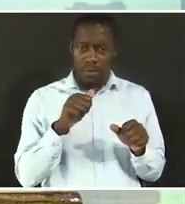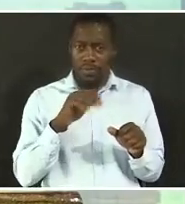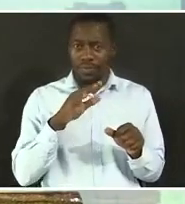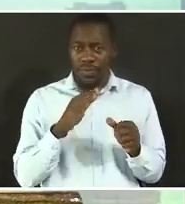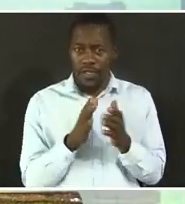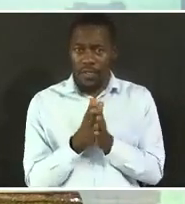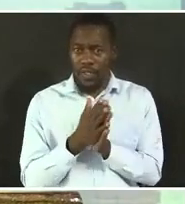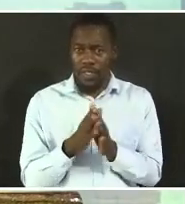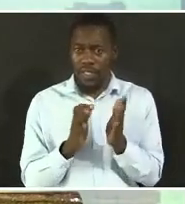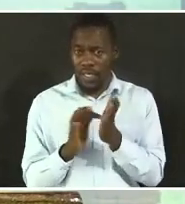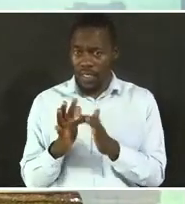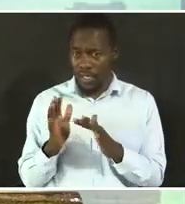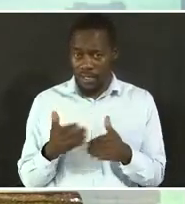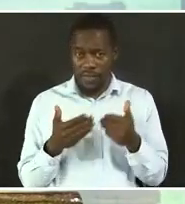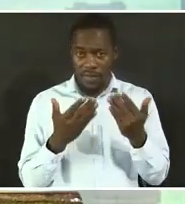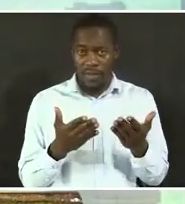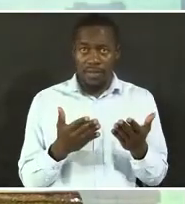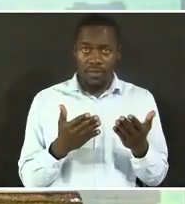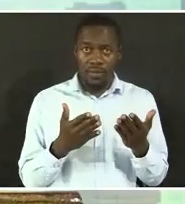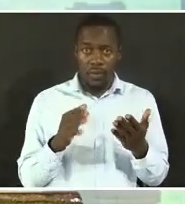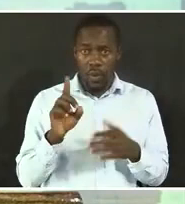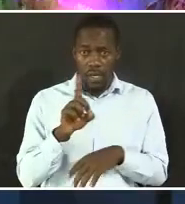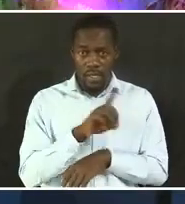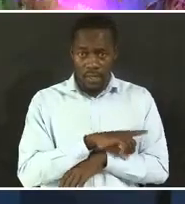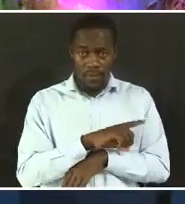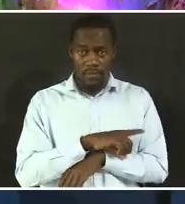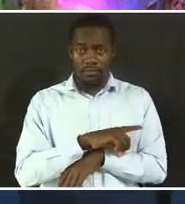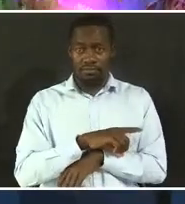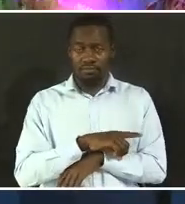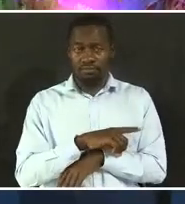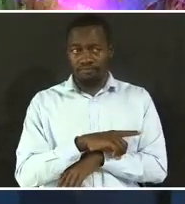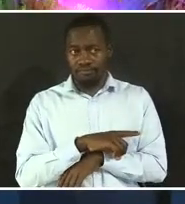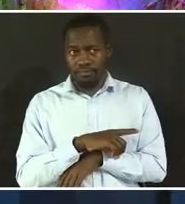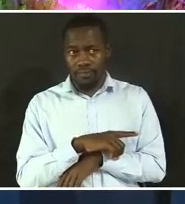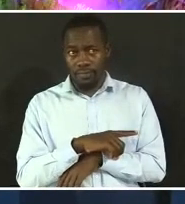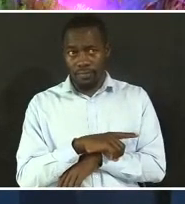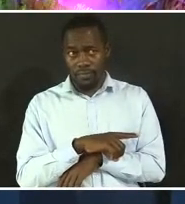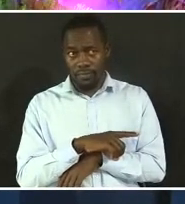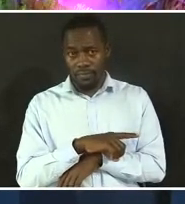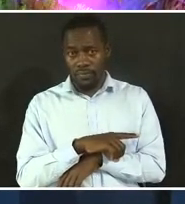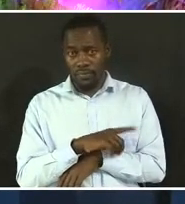the door was locked, and they were told, you can't come in.